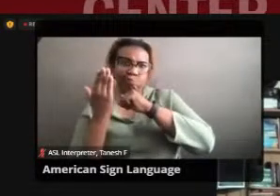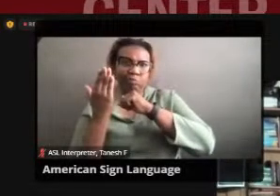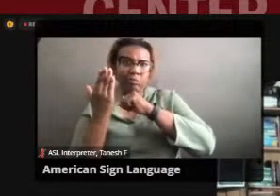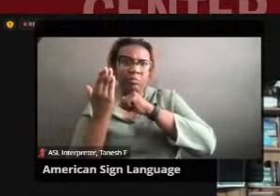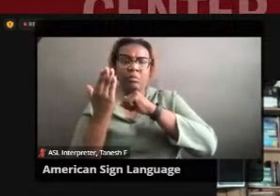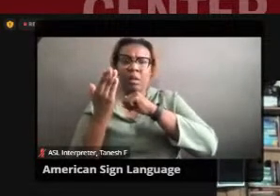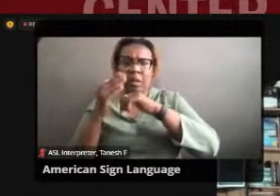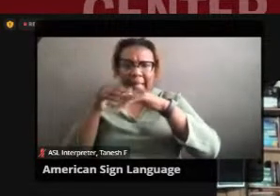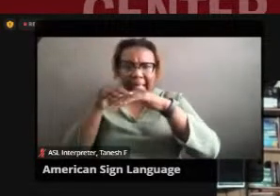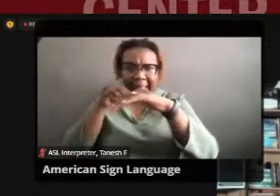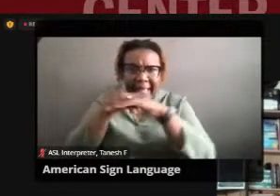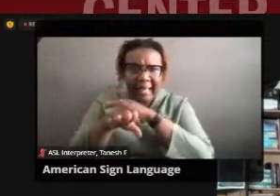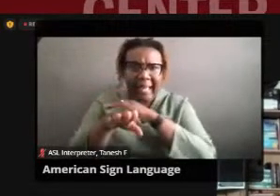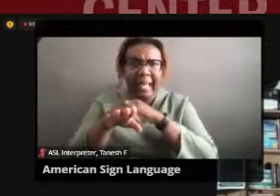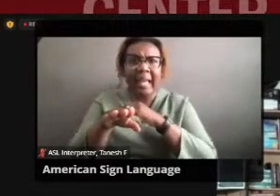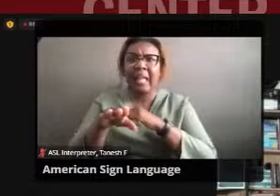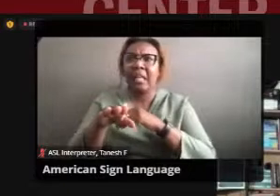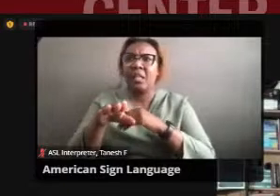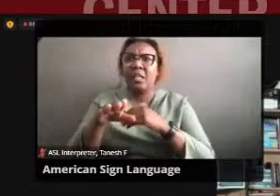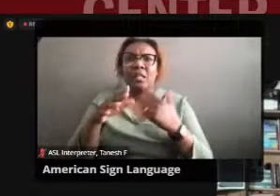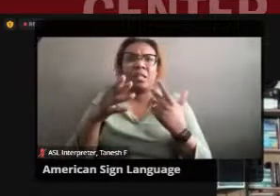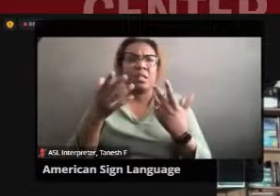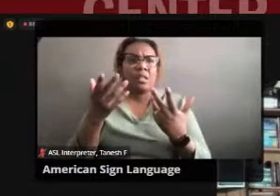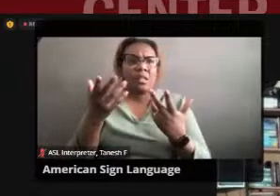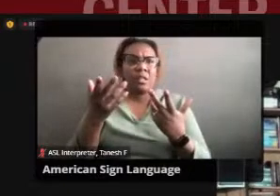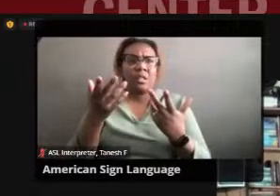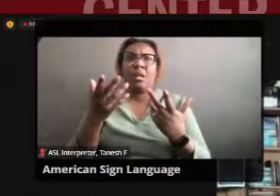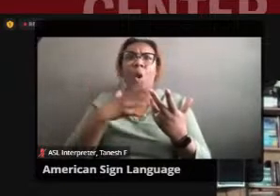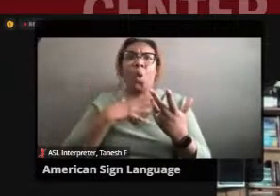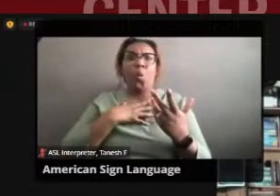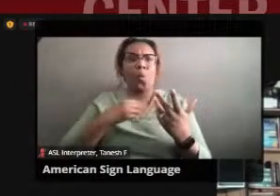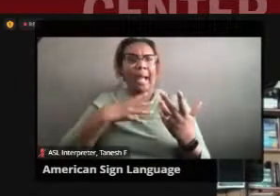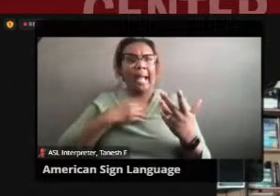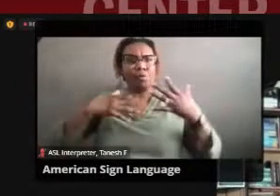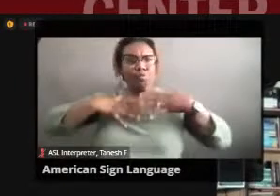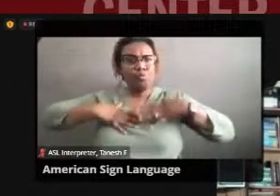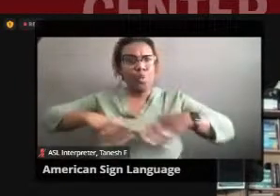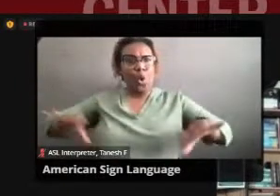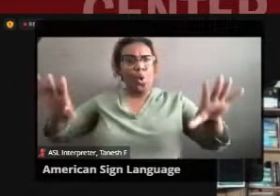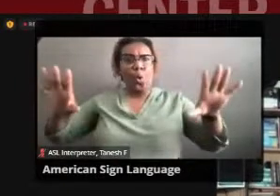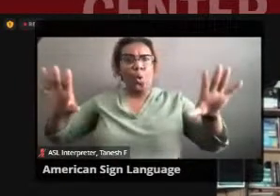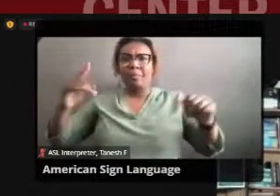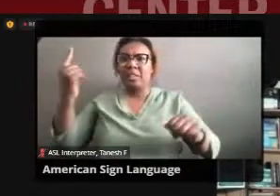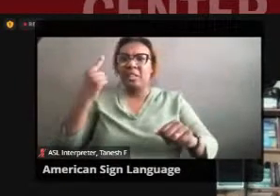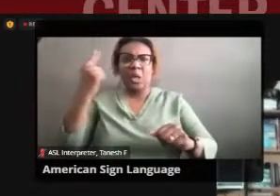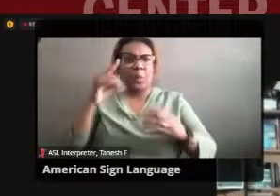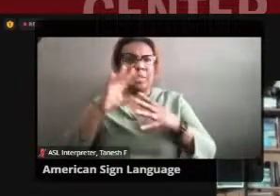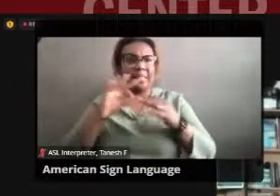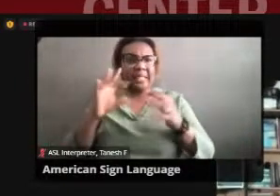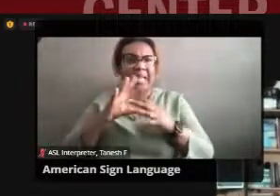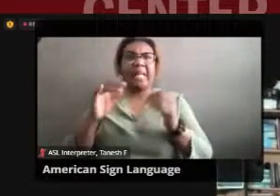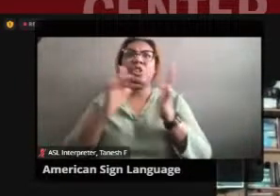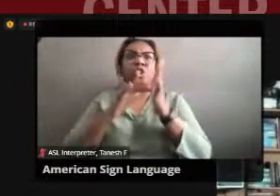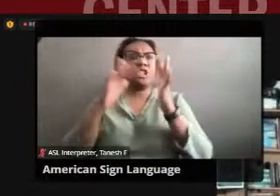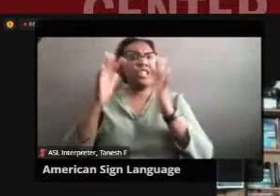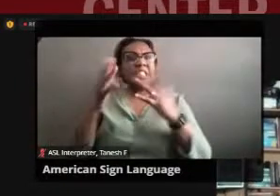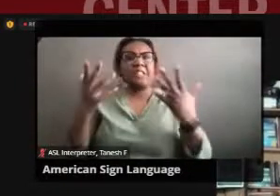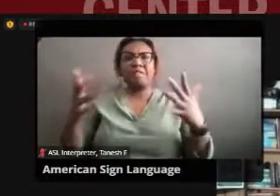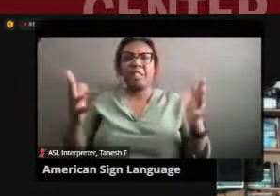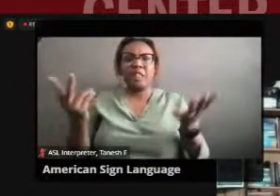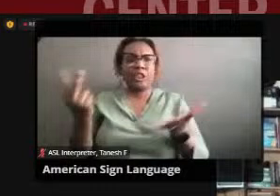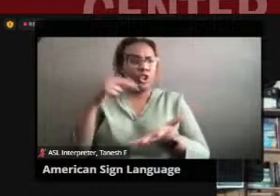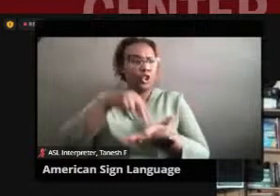a white robe addressed them, saying, "Jesus has risen." The women